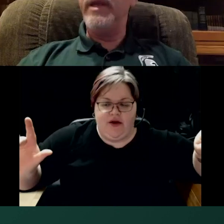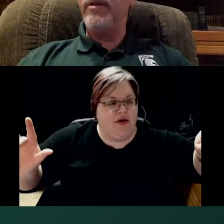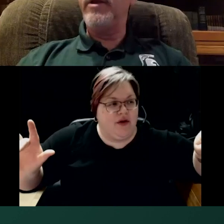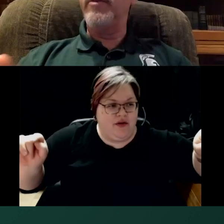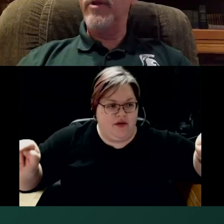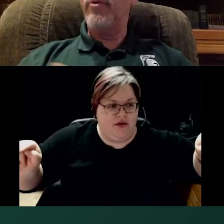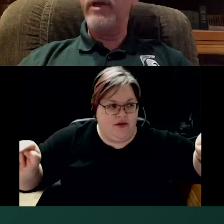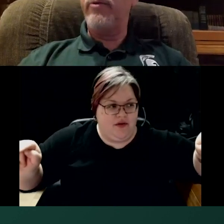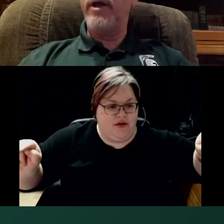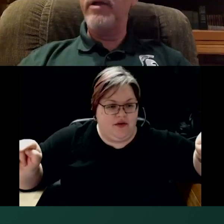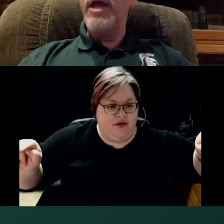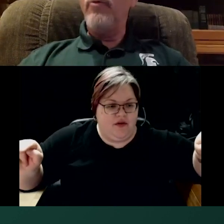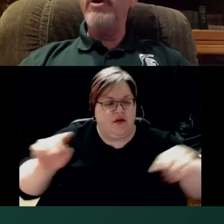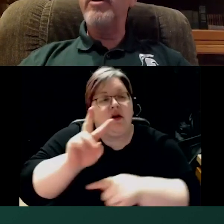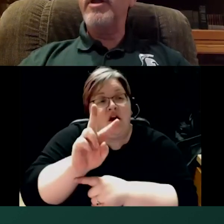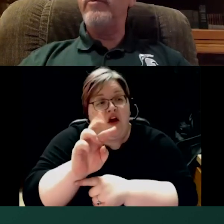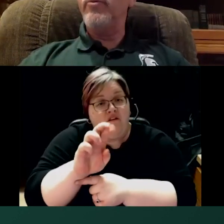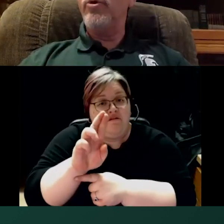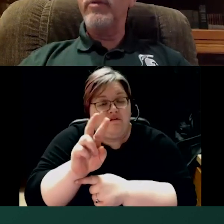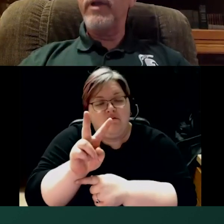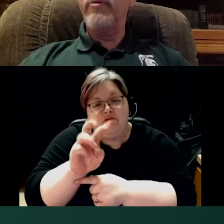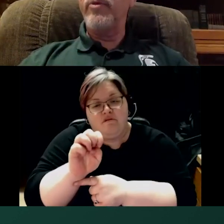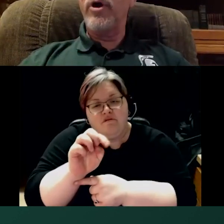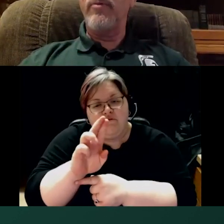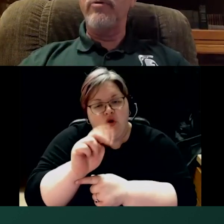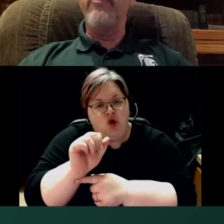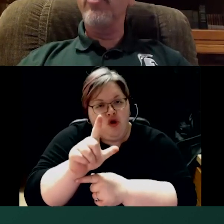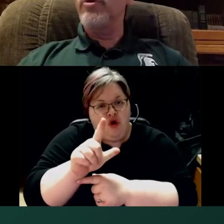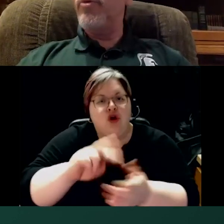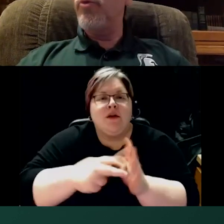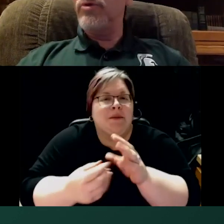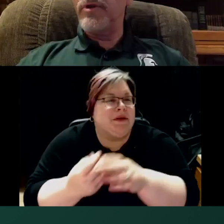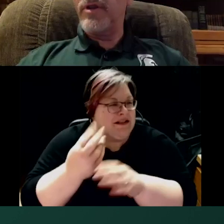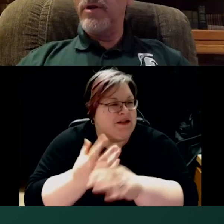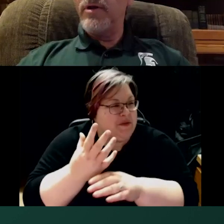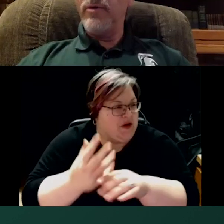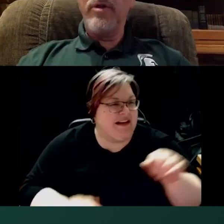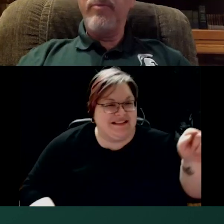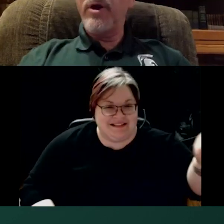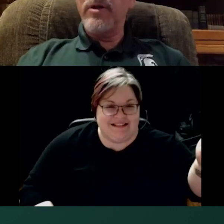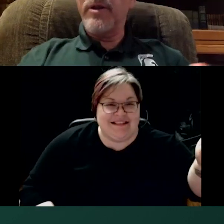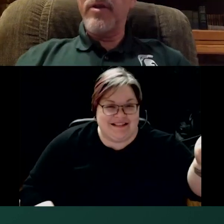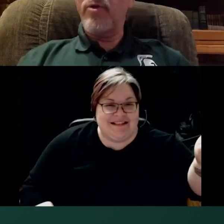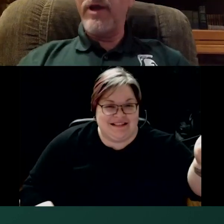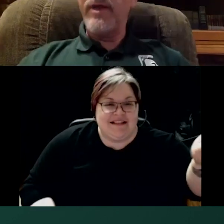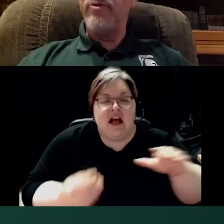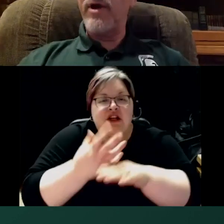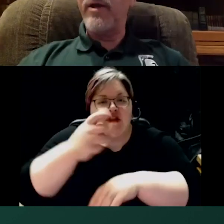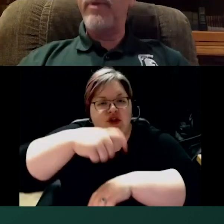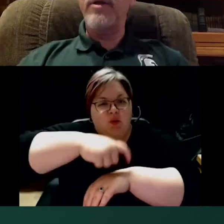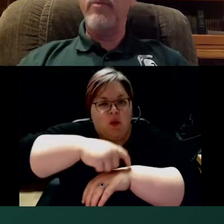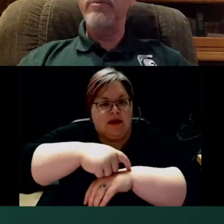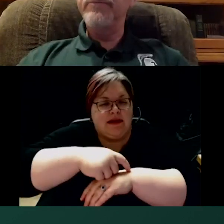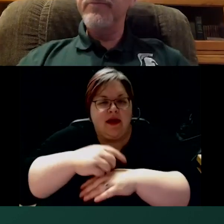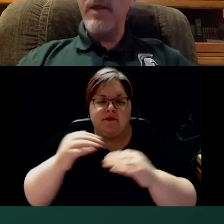vernal means is the spring equinox. We use the same word sometimes when we talk about vernal pools, those puddles in spring that dry